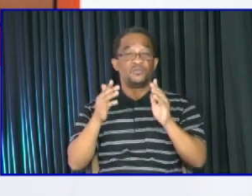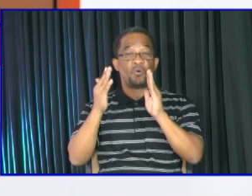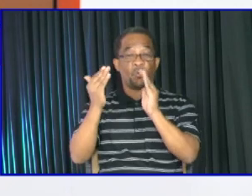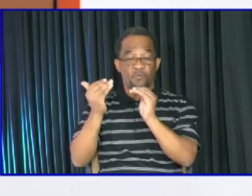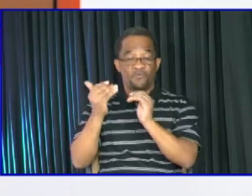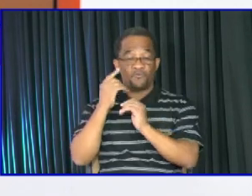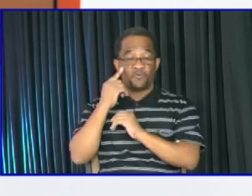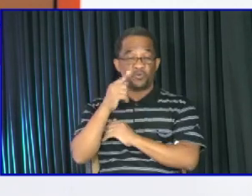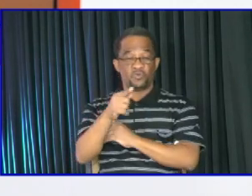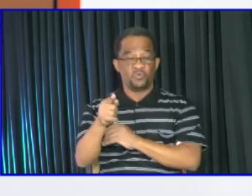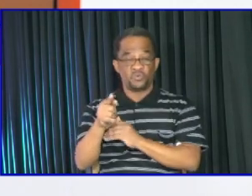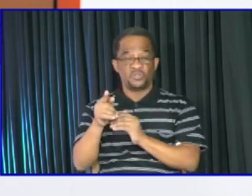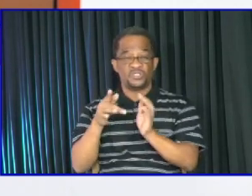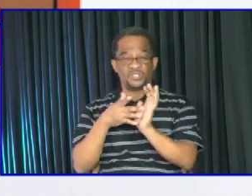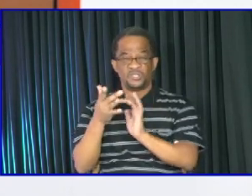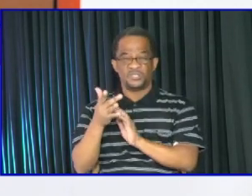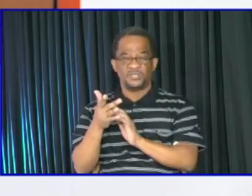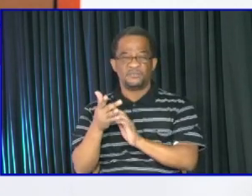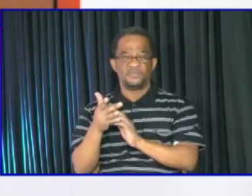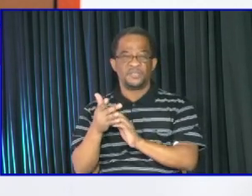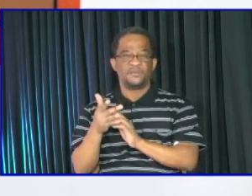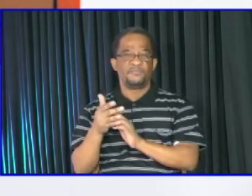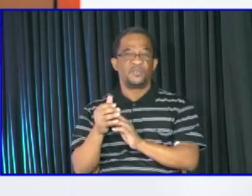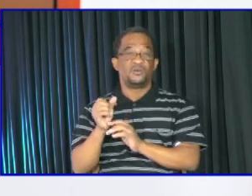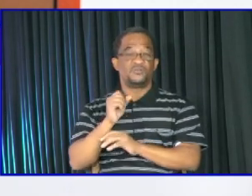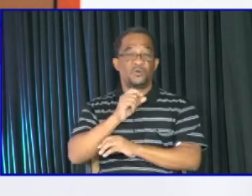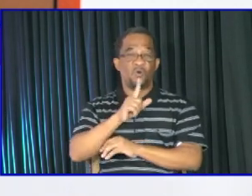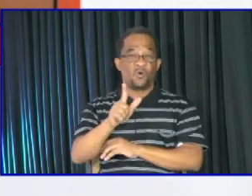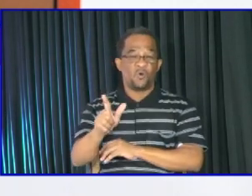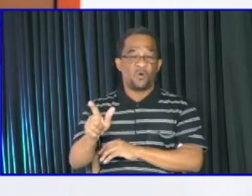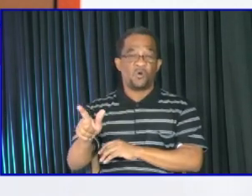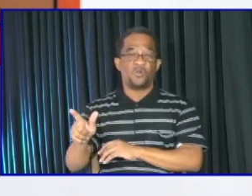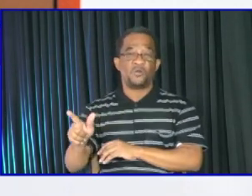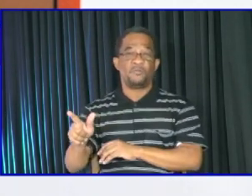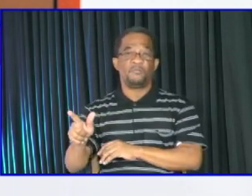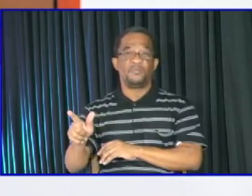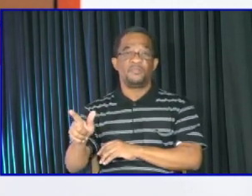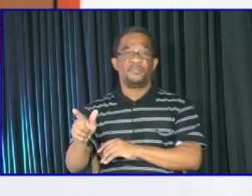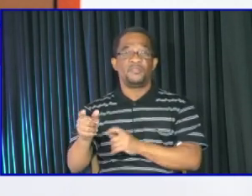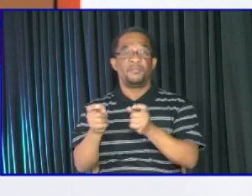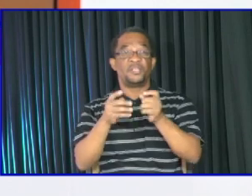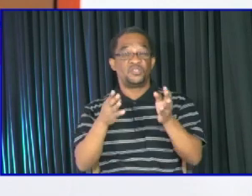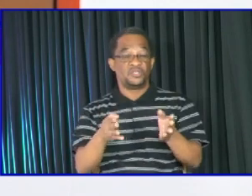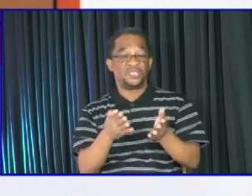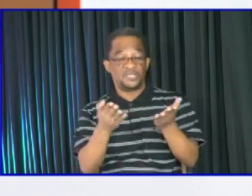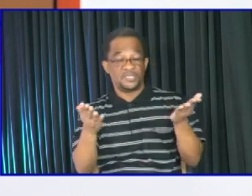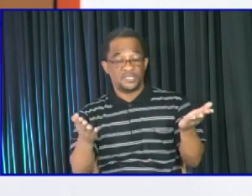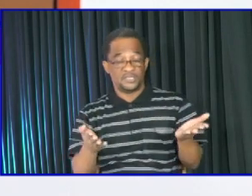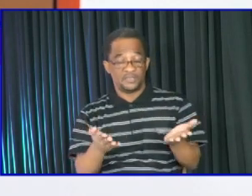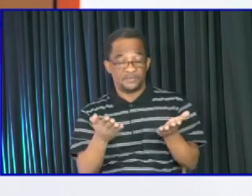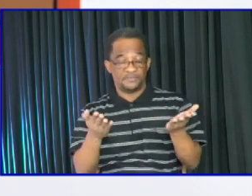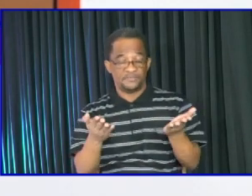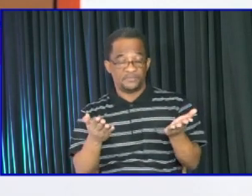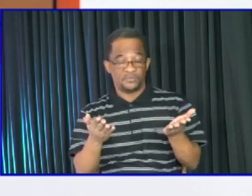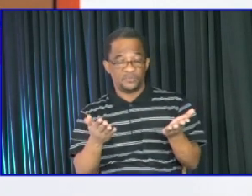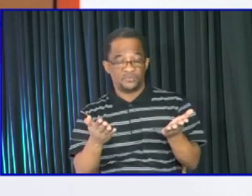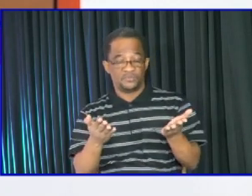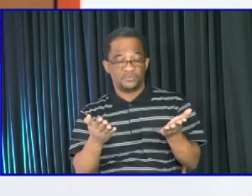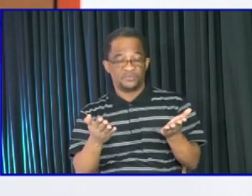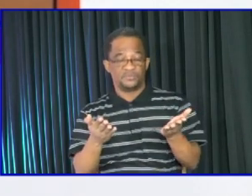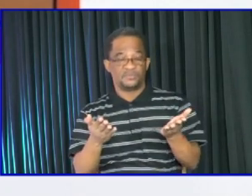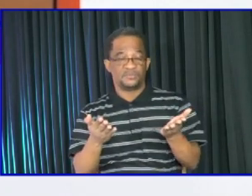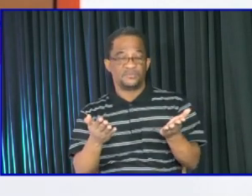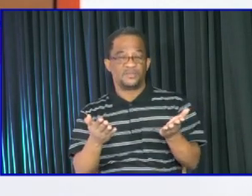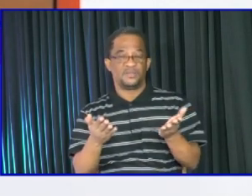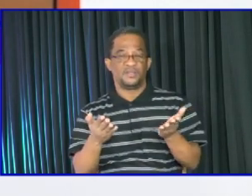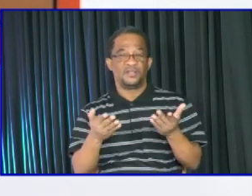you in Jesus. On behalf of the entire production team, the communications directors across the Jamaica Union Conference,